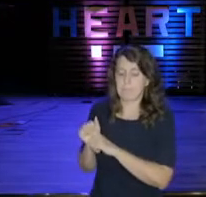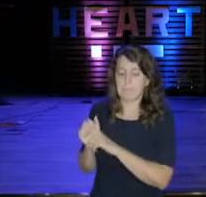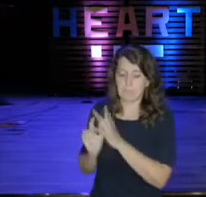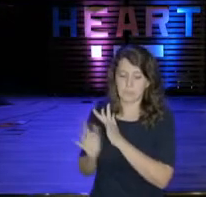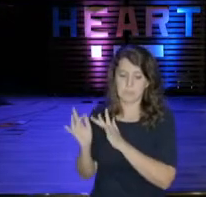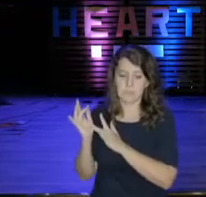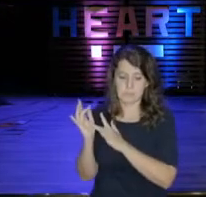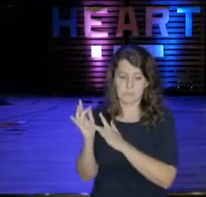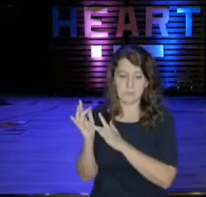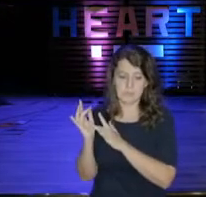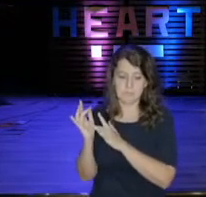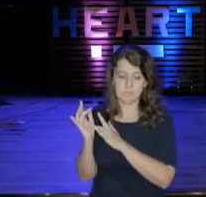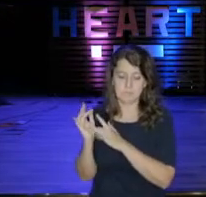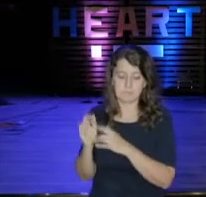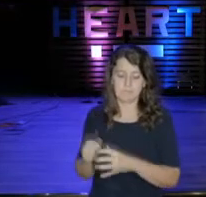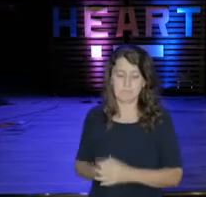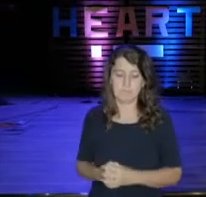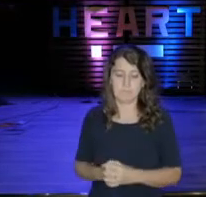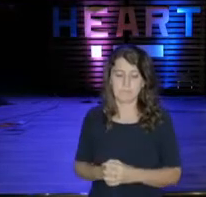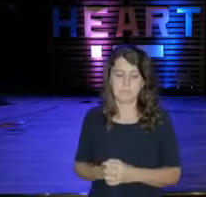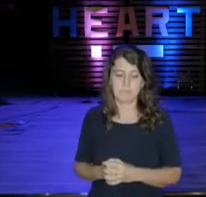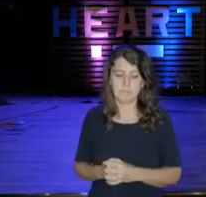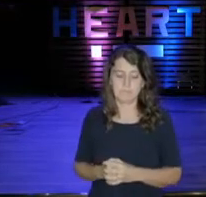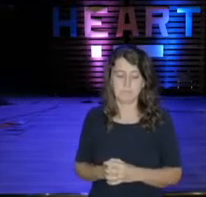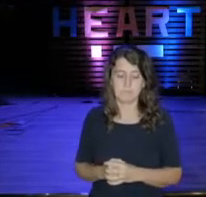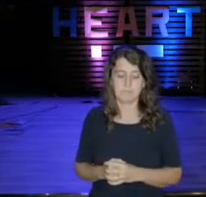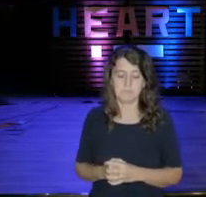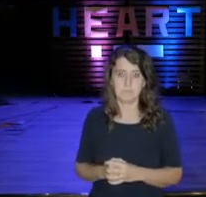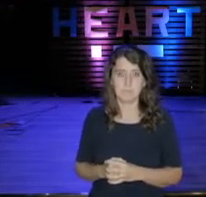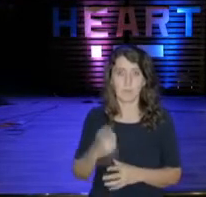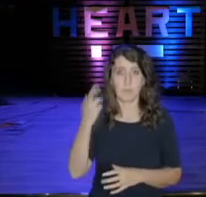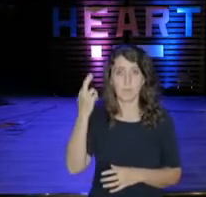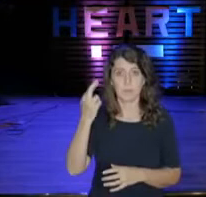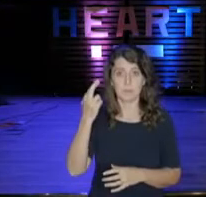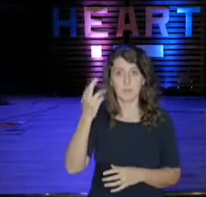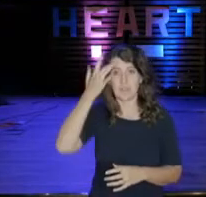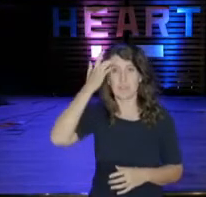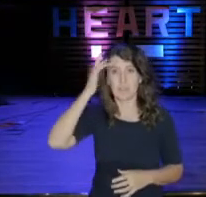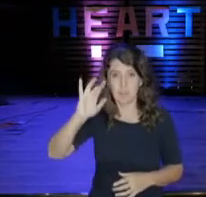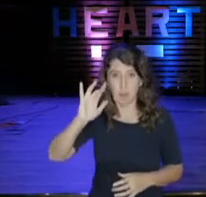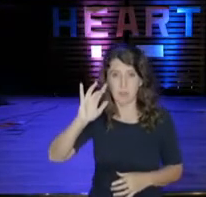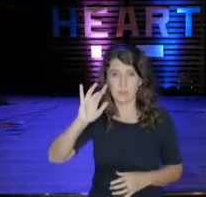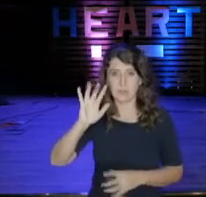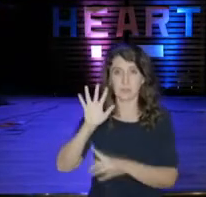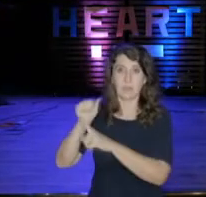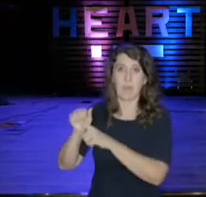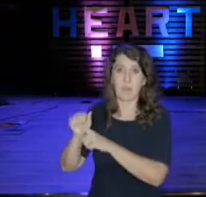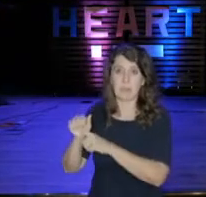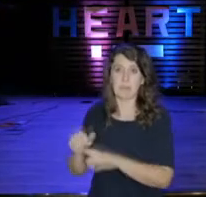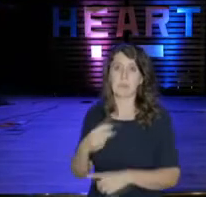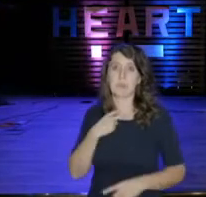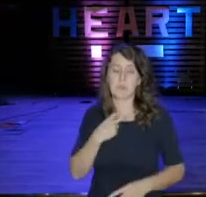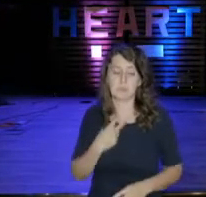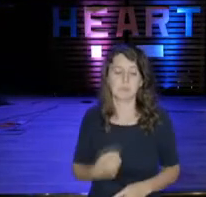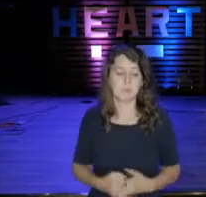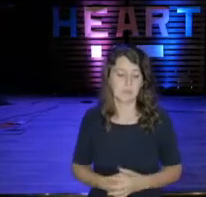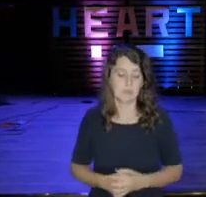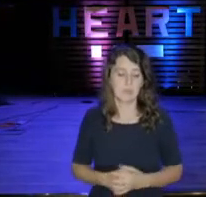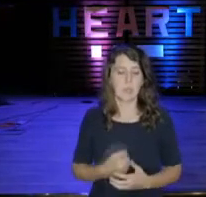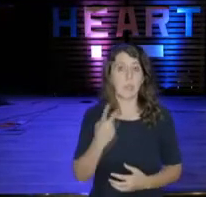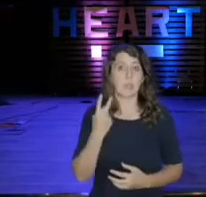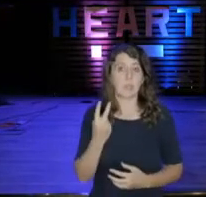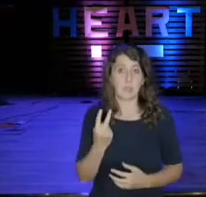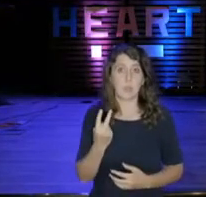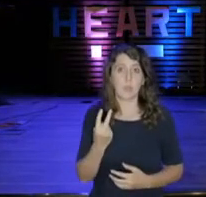And the reason this is a really good trap is because they give him two solutions, two choices, and neither of them